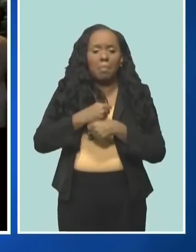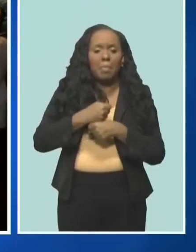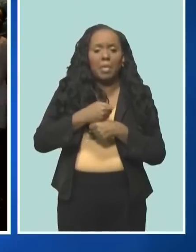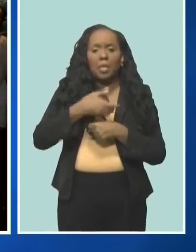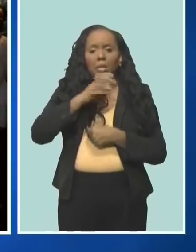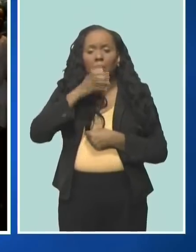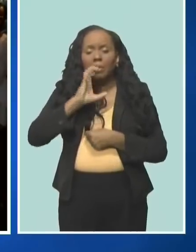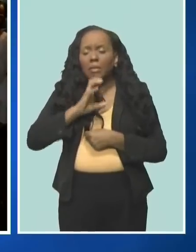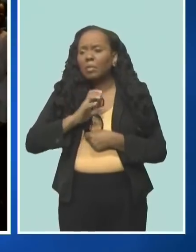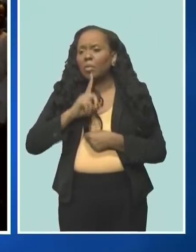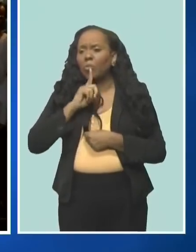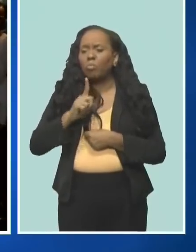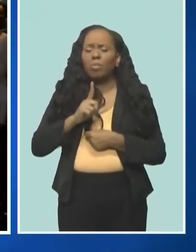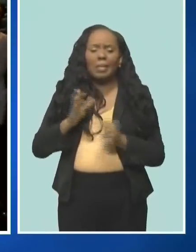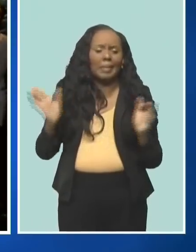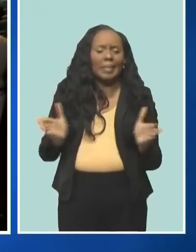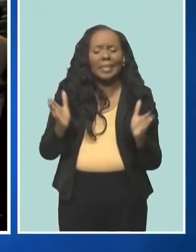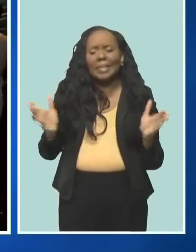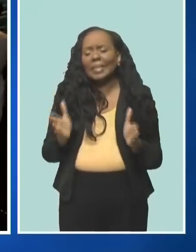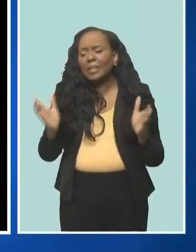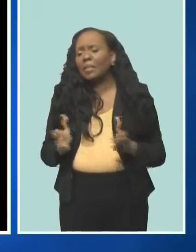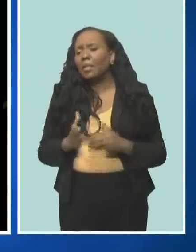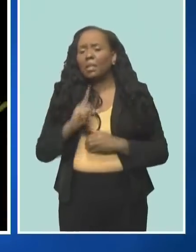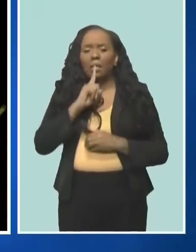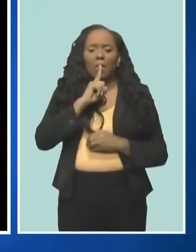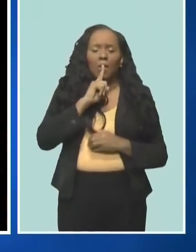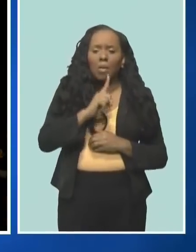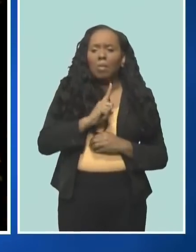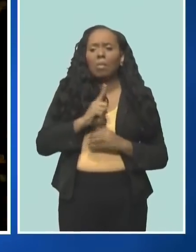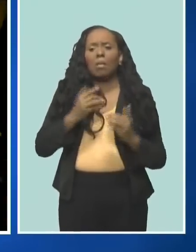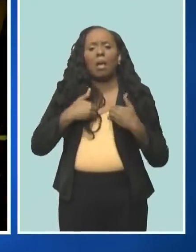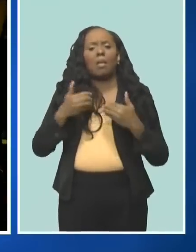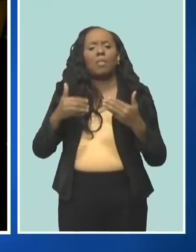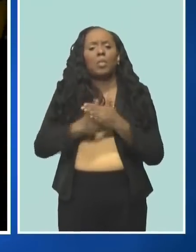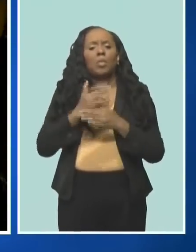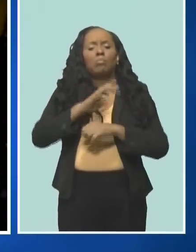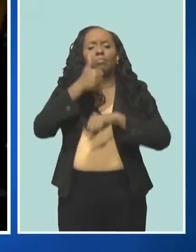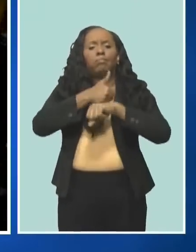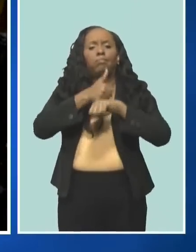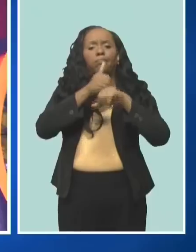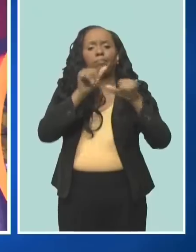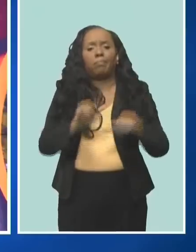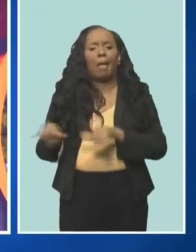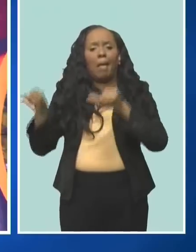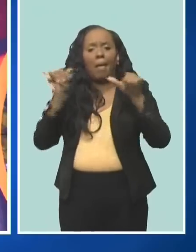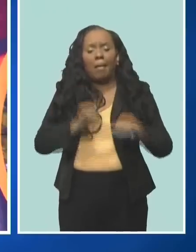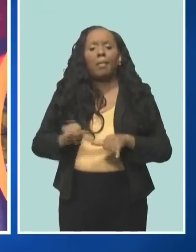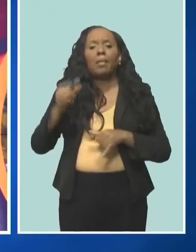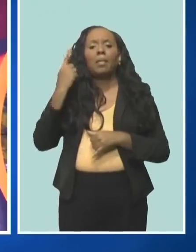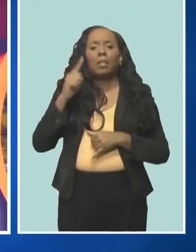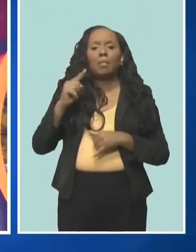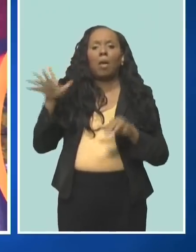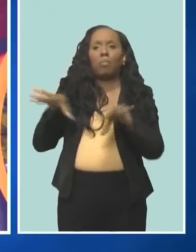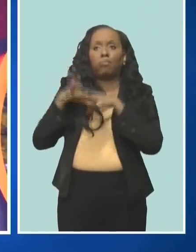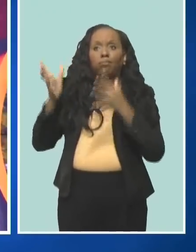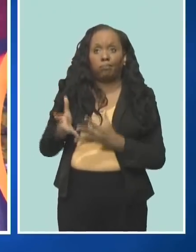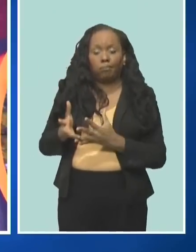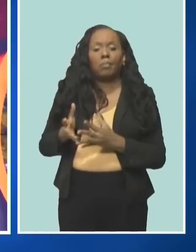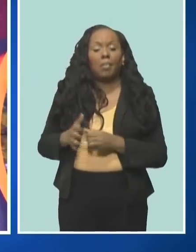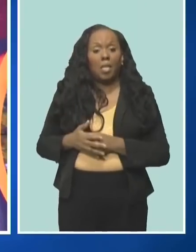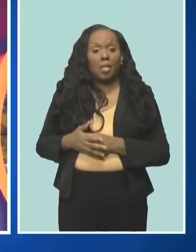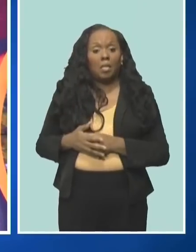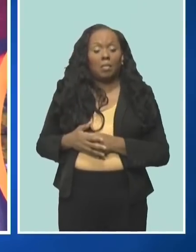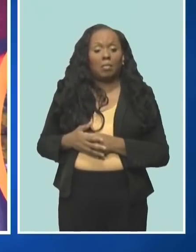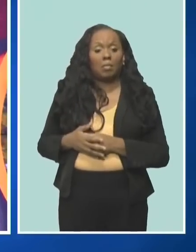who persistently push boundaries and set new standards in the global culinary arena. And as